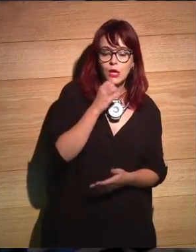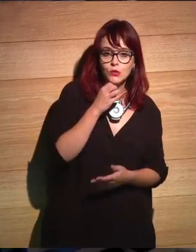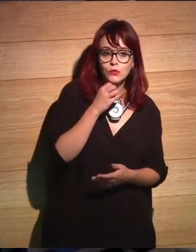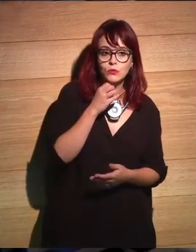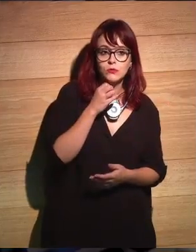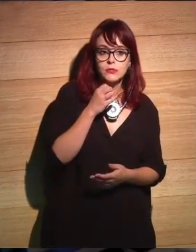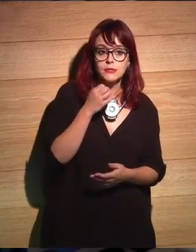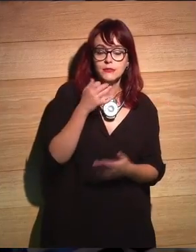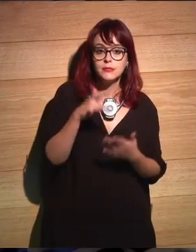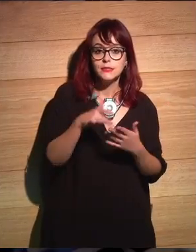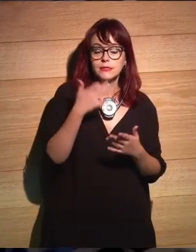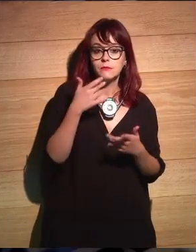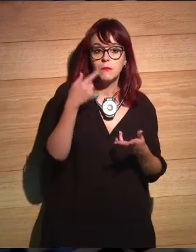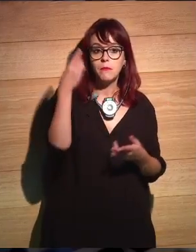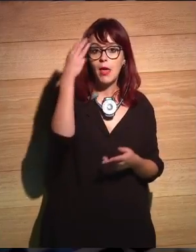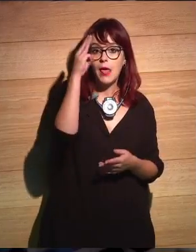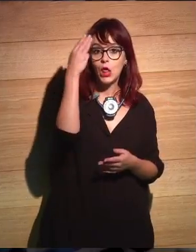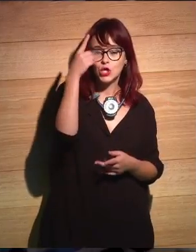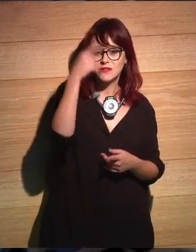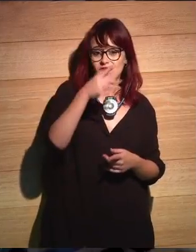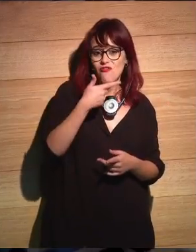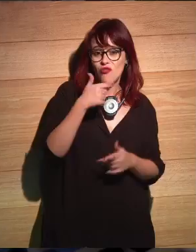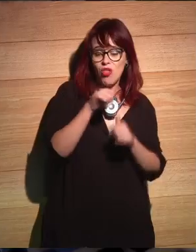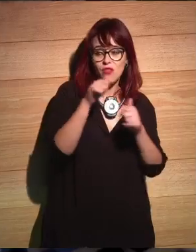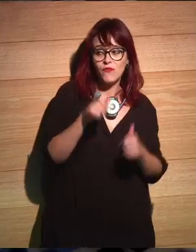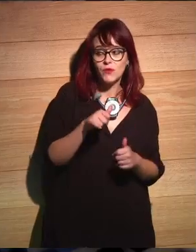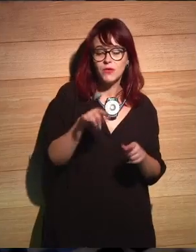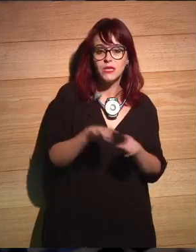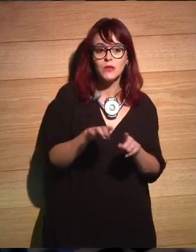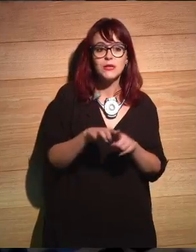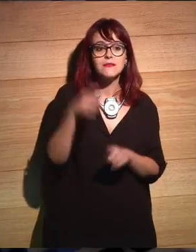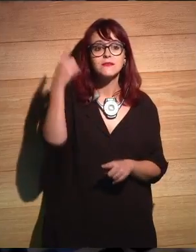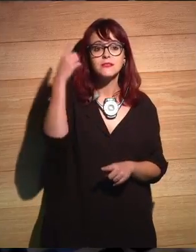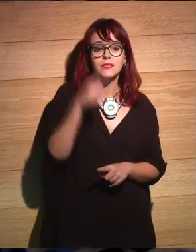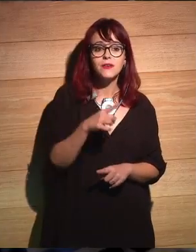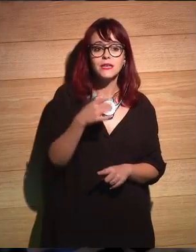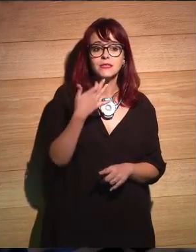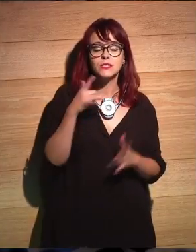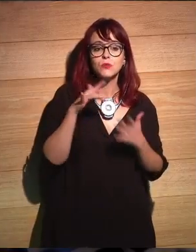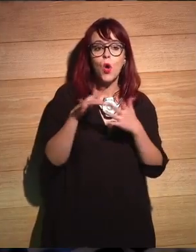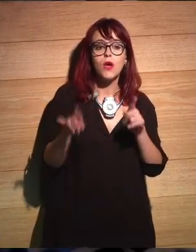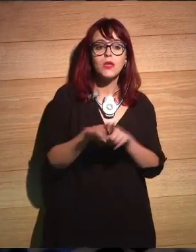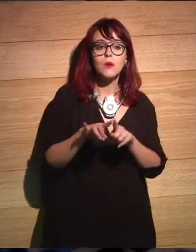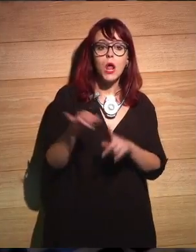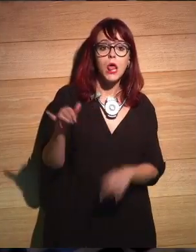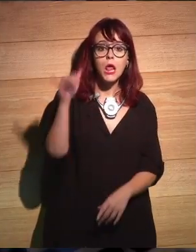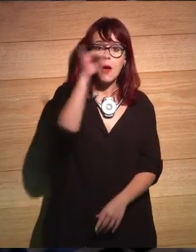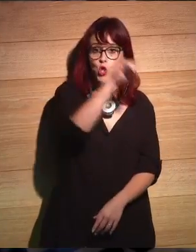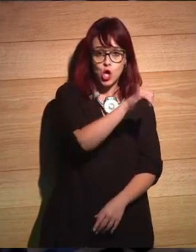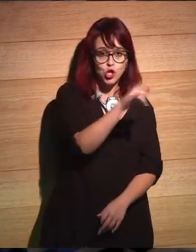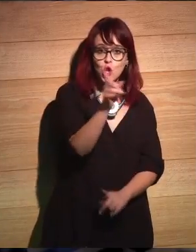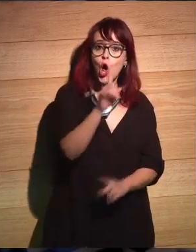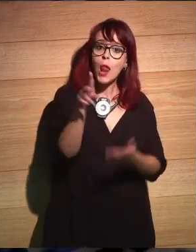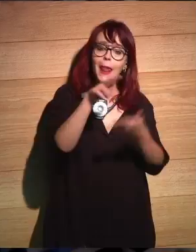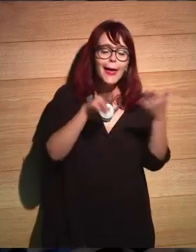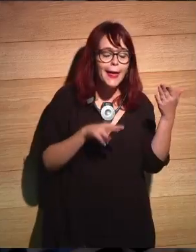Greeks felt when they read their authors, and if we want to know about Mexico, the best way to know Mexico is not